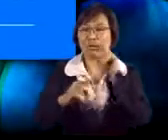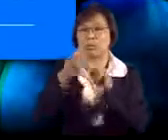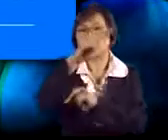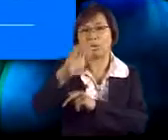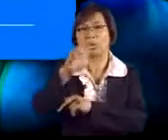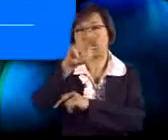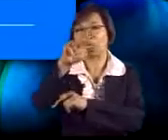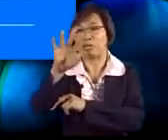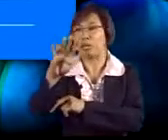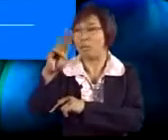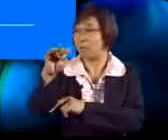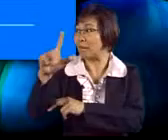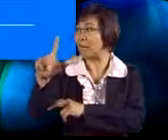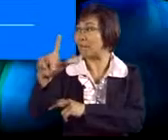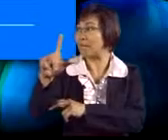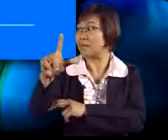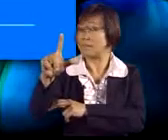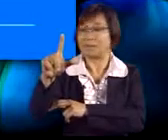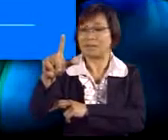234 milliliters